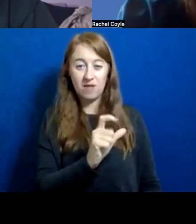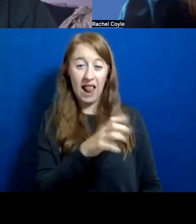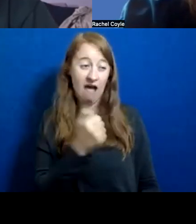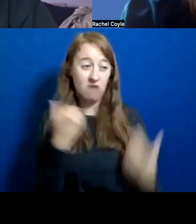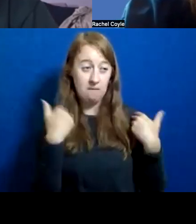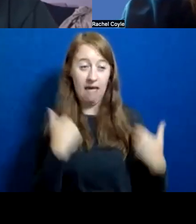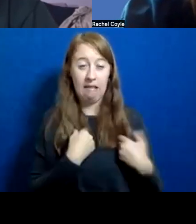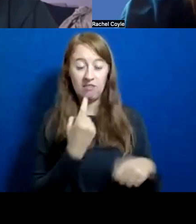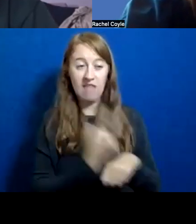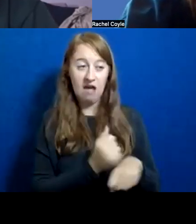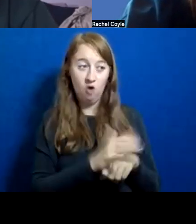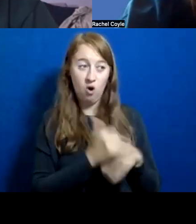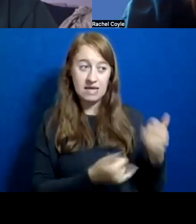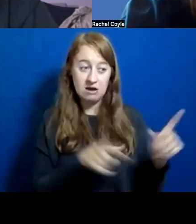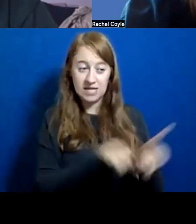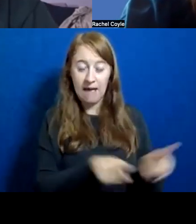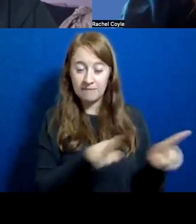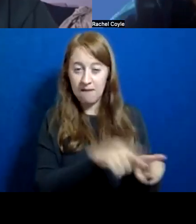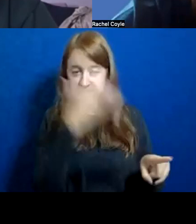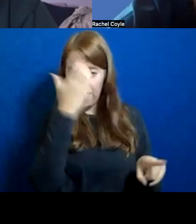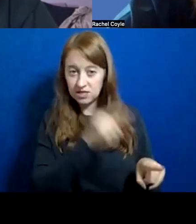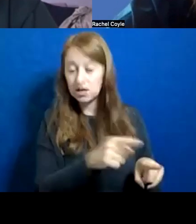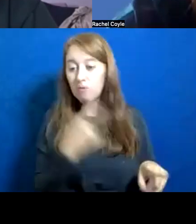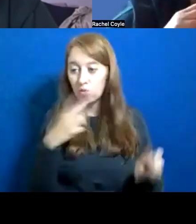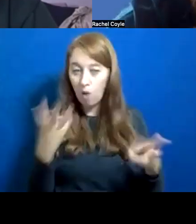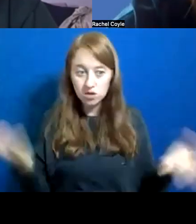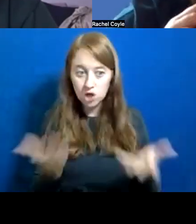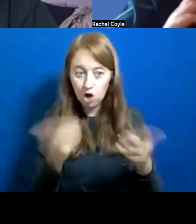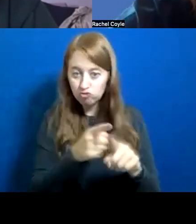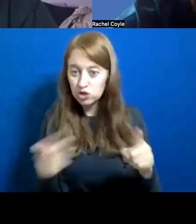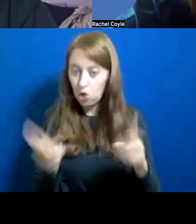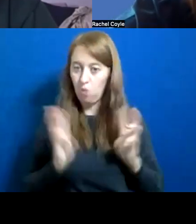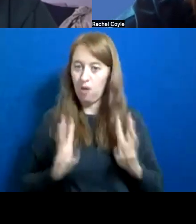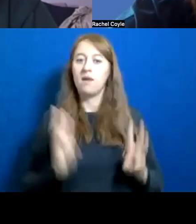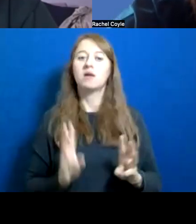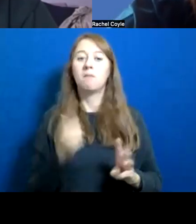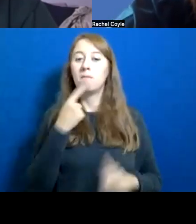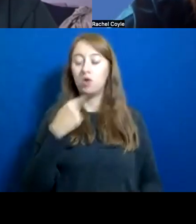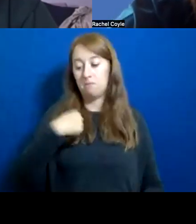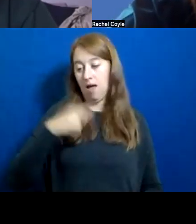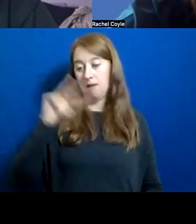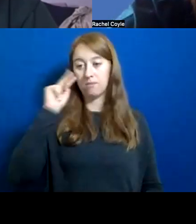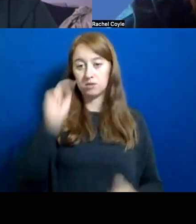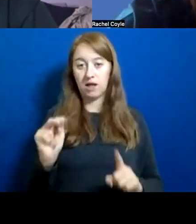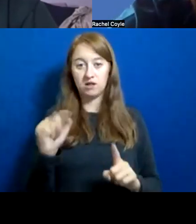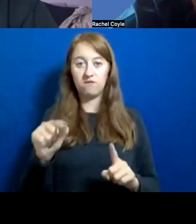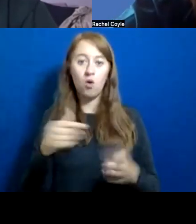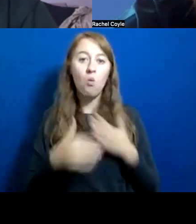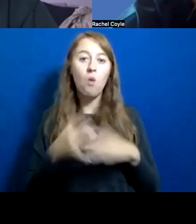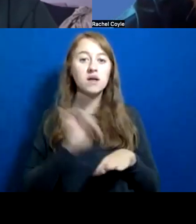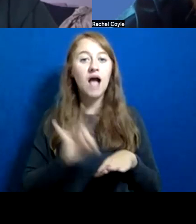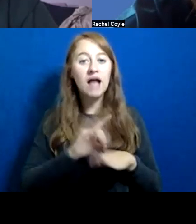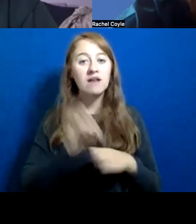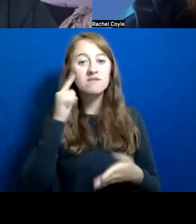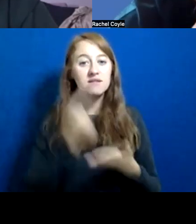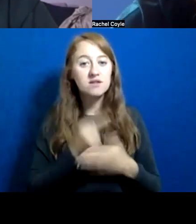difficult, I suppose, to appeal to young women. I mean, from my point of view, I think the types of decisions that are made at local government level, when you think, you